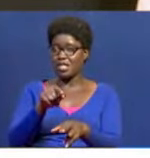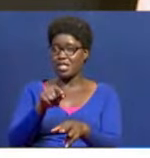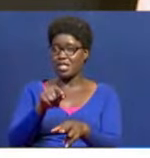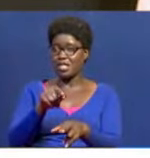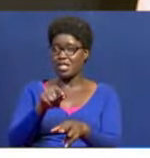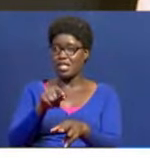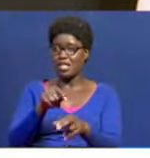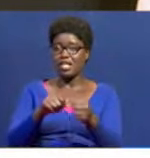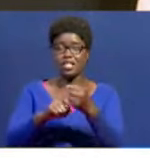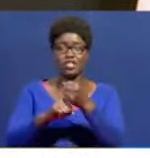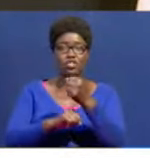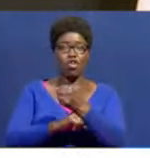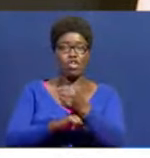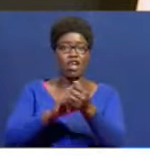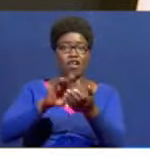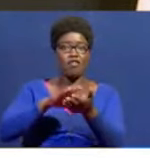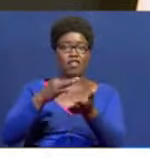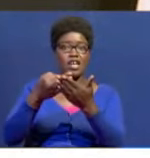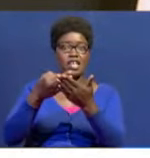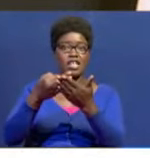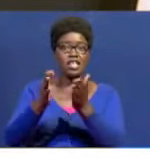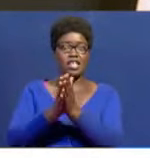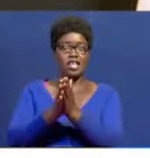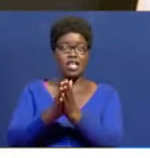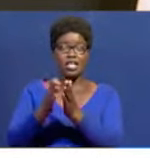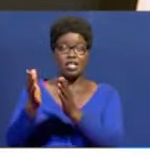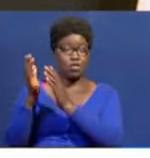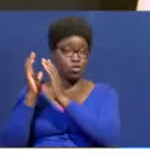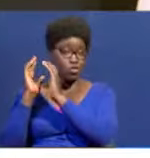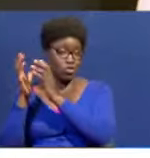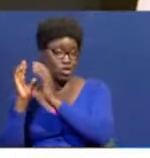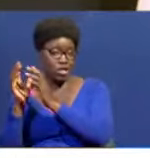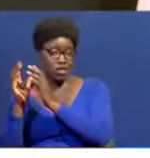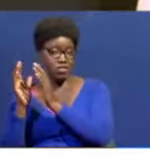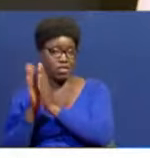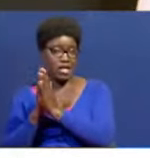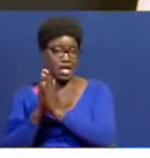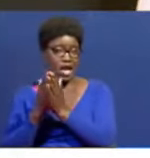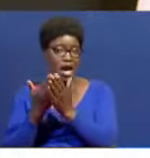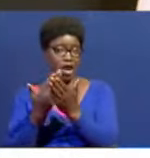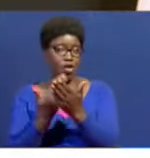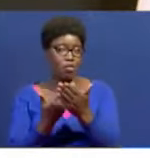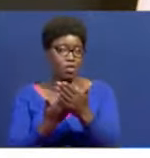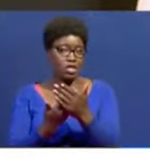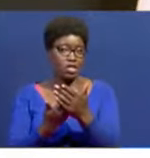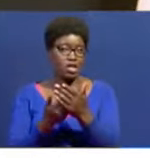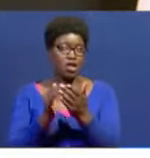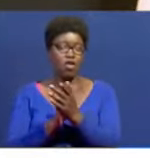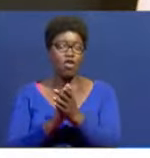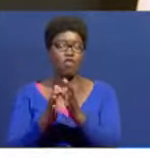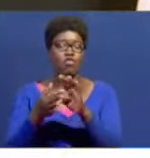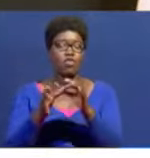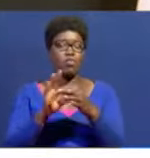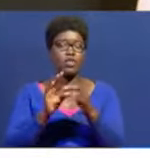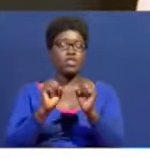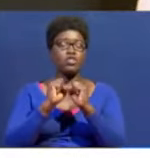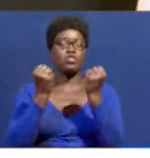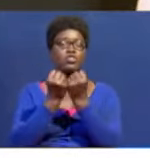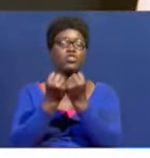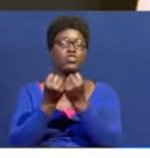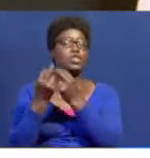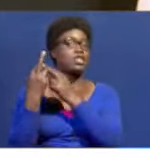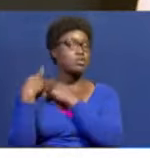is donor funded, the one to Kilifi, and there is a component of corporate social